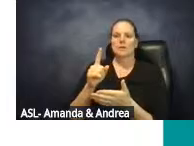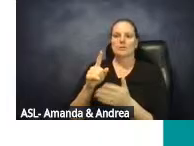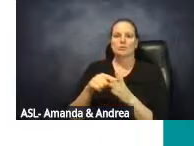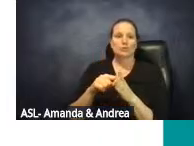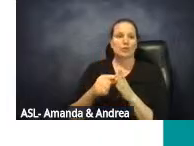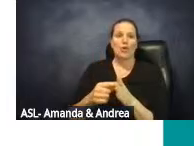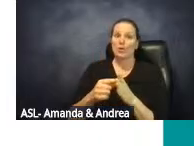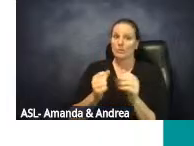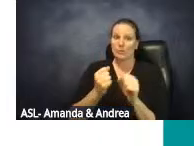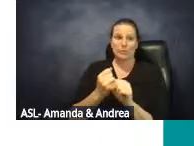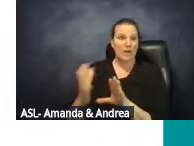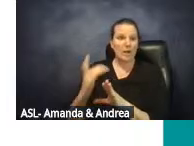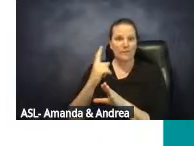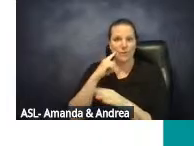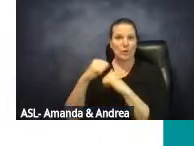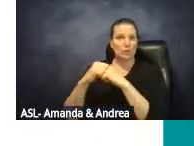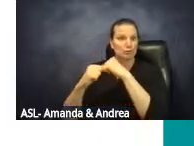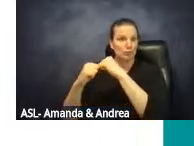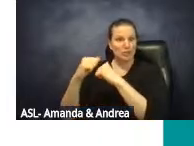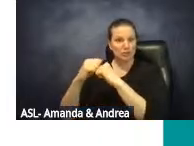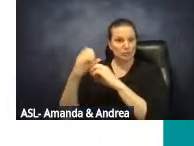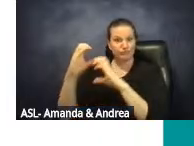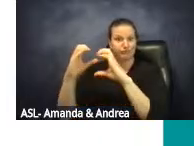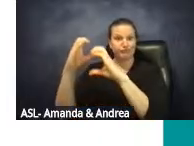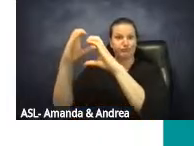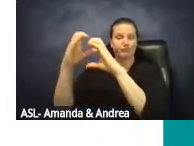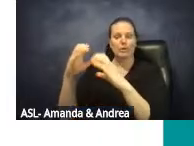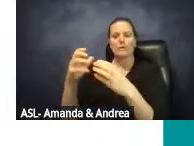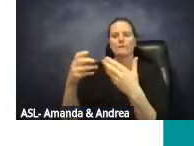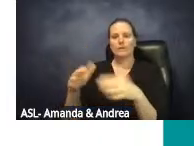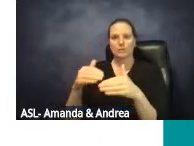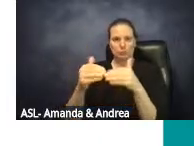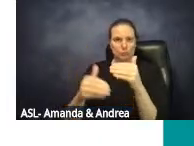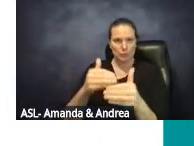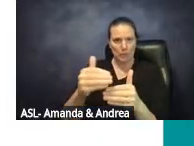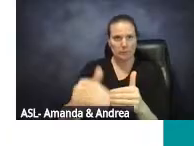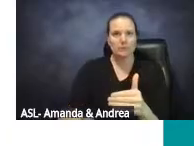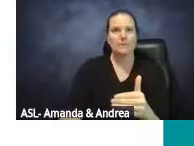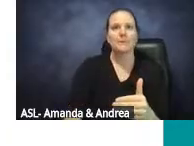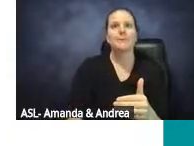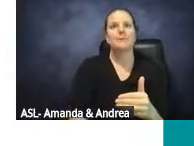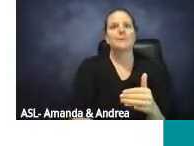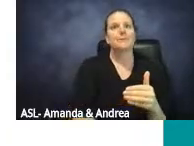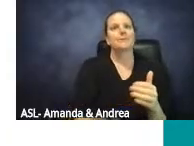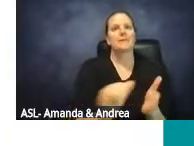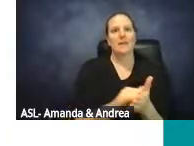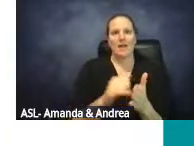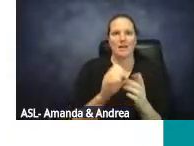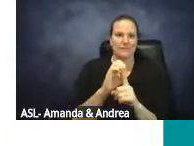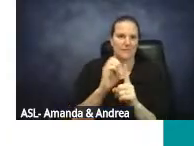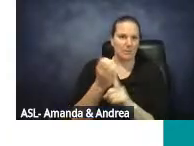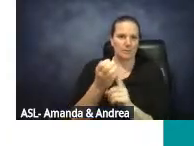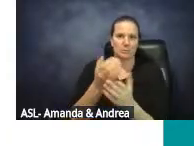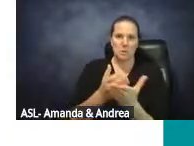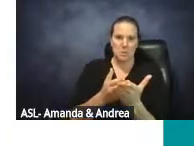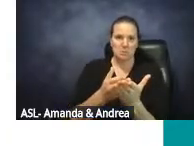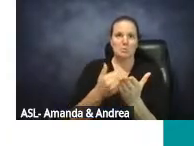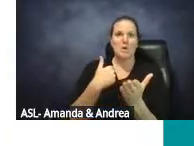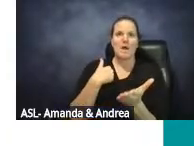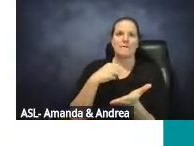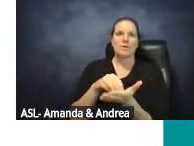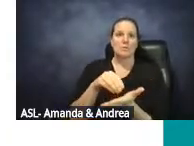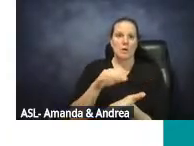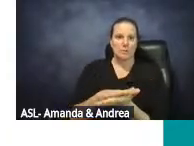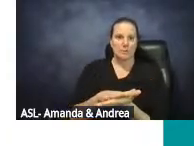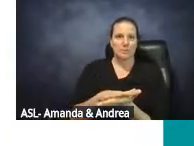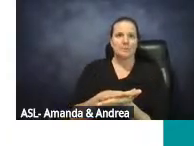to prepare for construction. And once we've progressed through this environmental phase and we have our record of